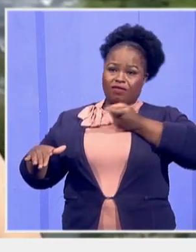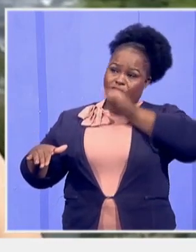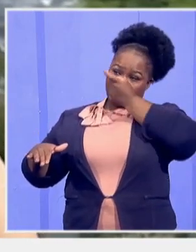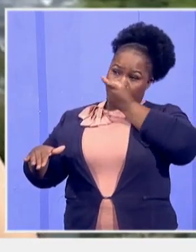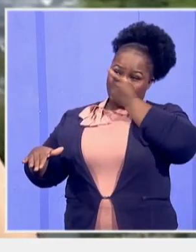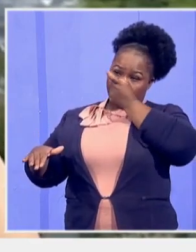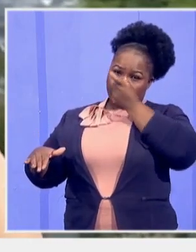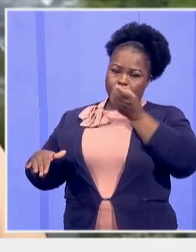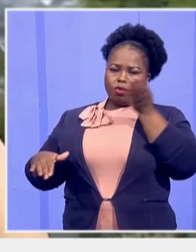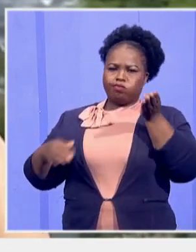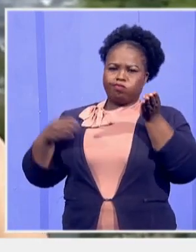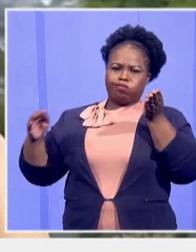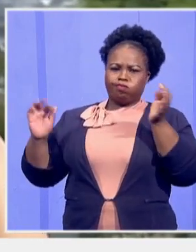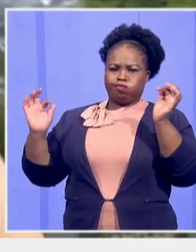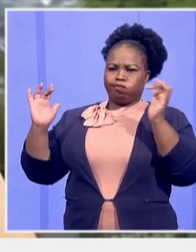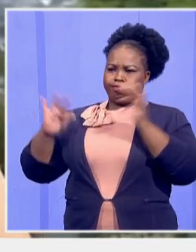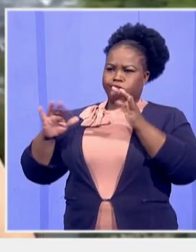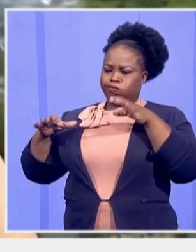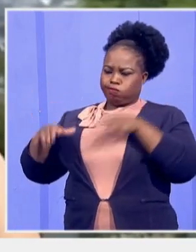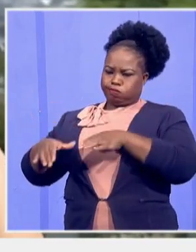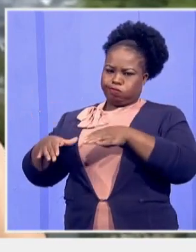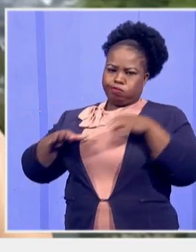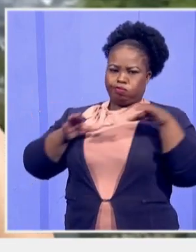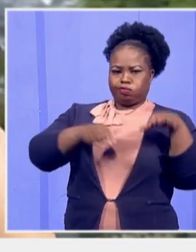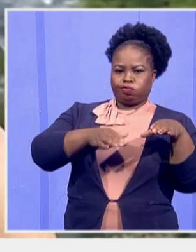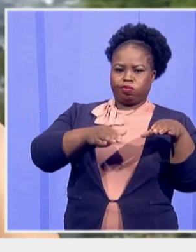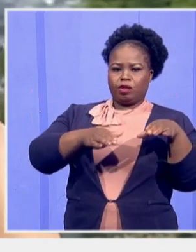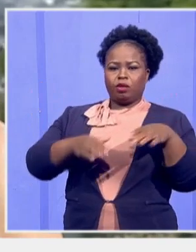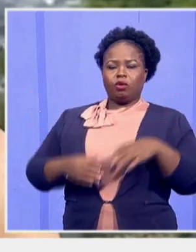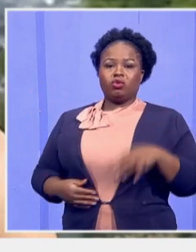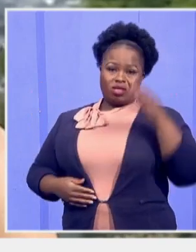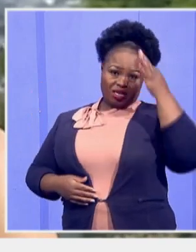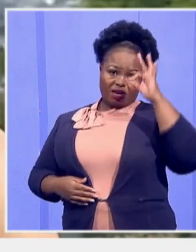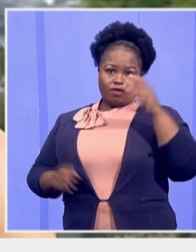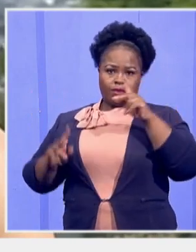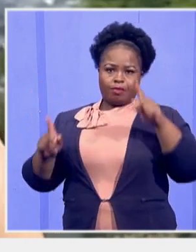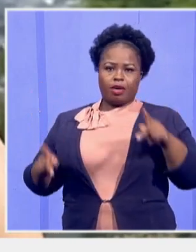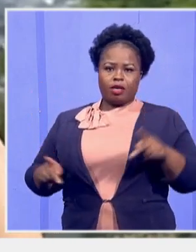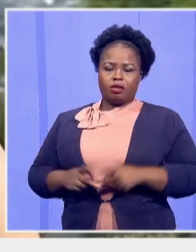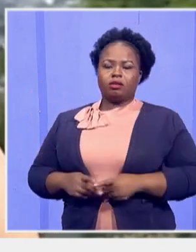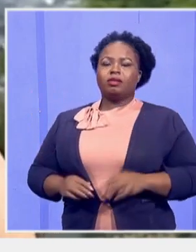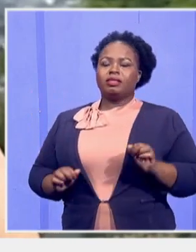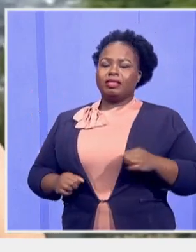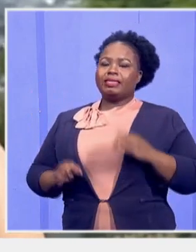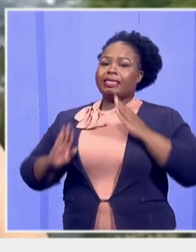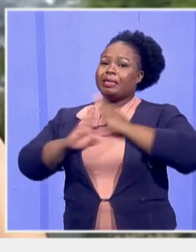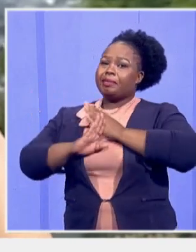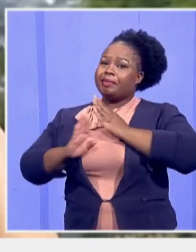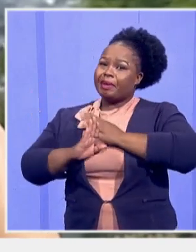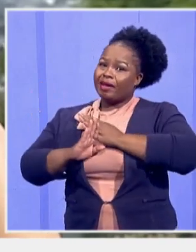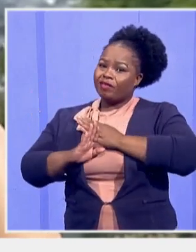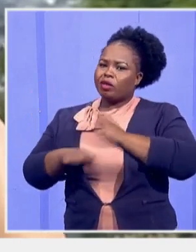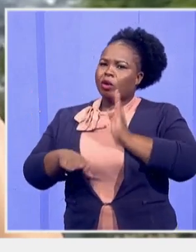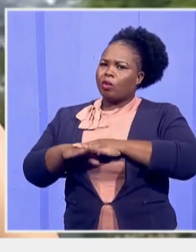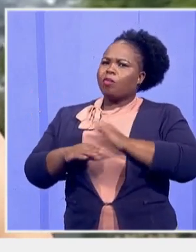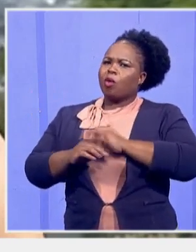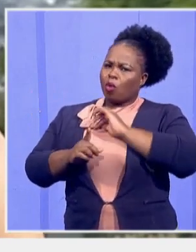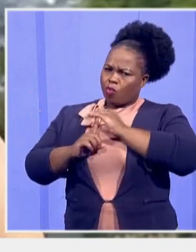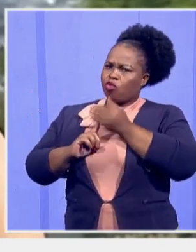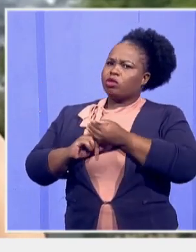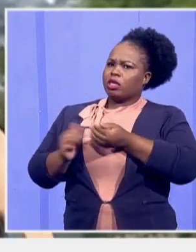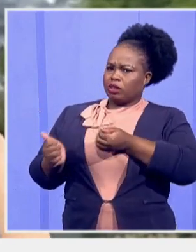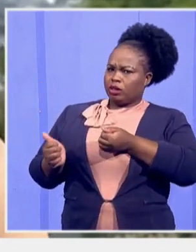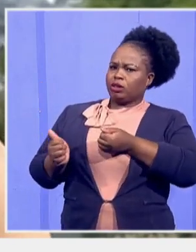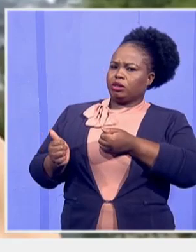been decimated in your public parks. Obviously, our private parks are a little bit more protected. And